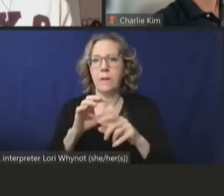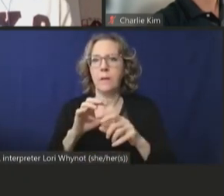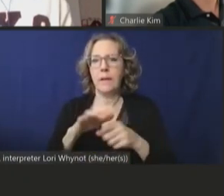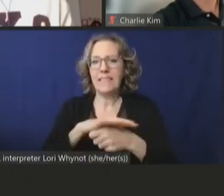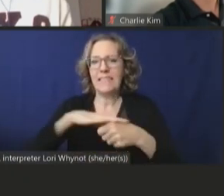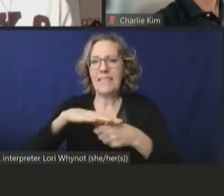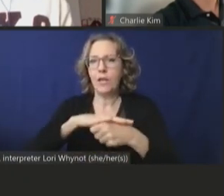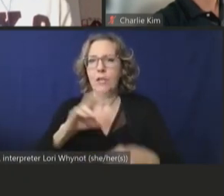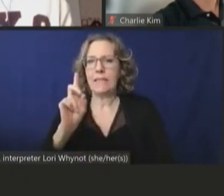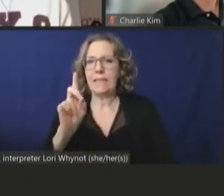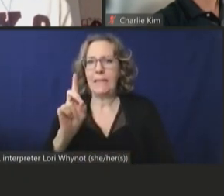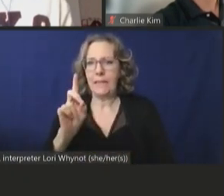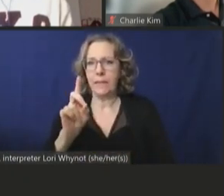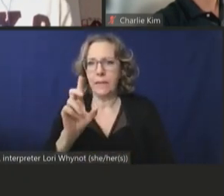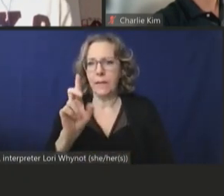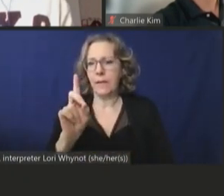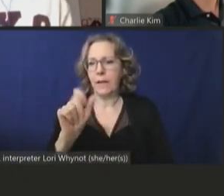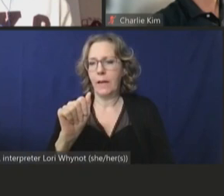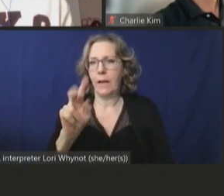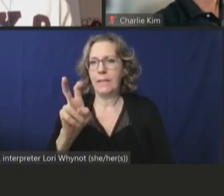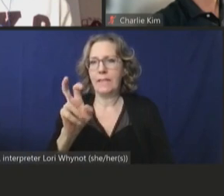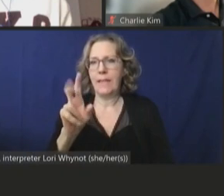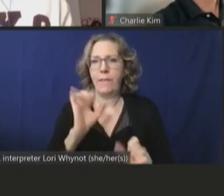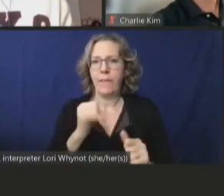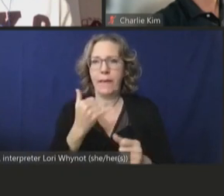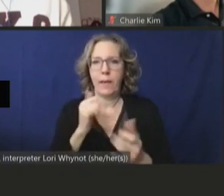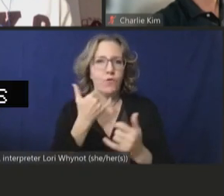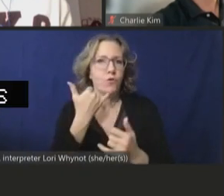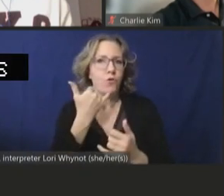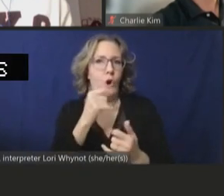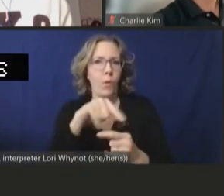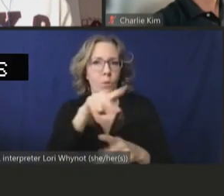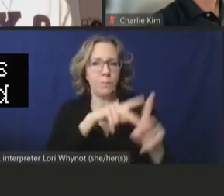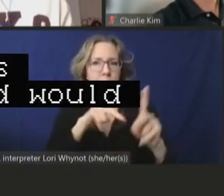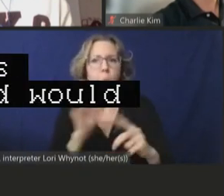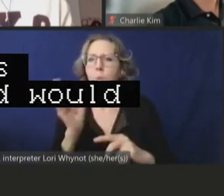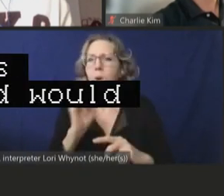be your best resource, but they can radio for them wherever you are.